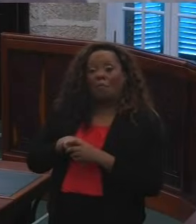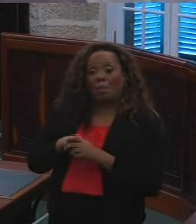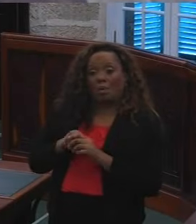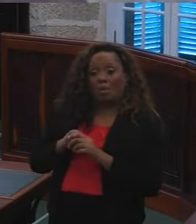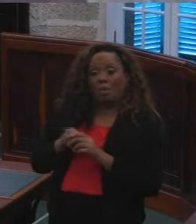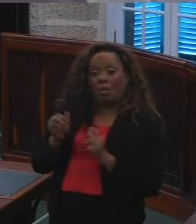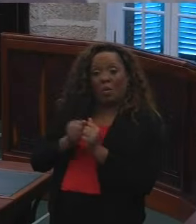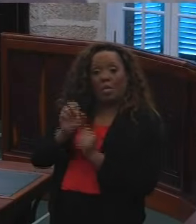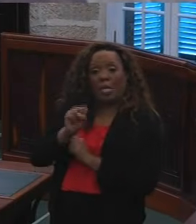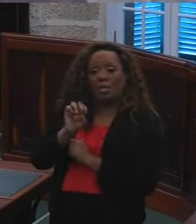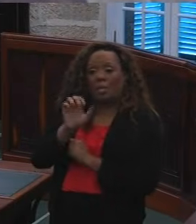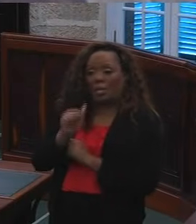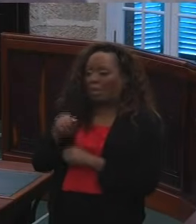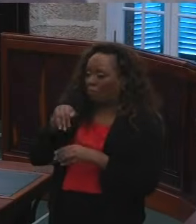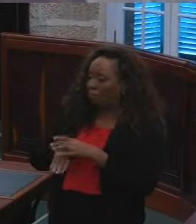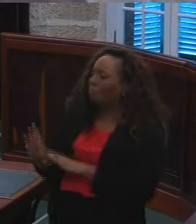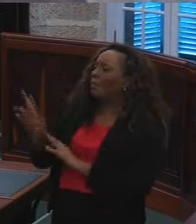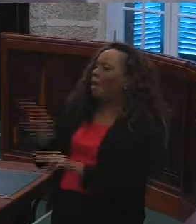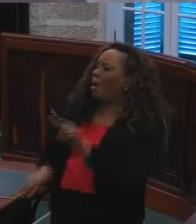or comply with an instruction